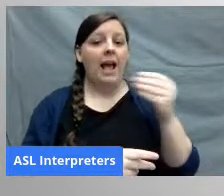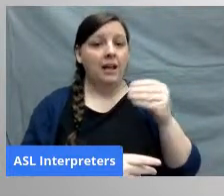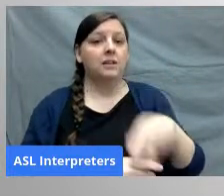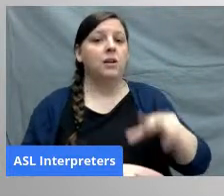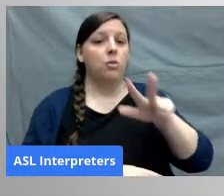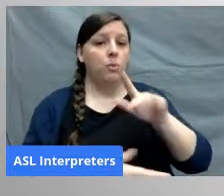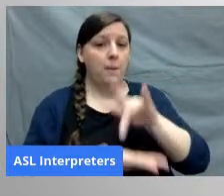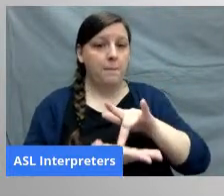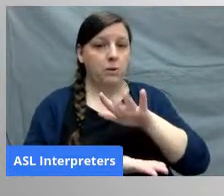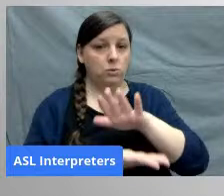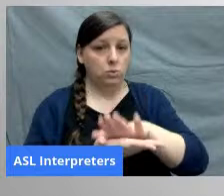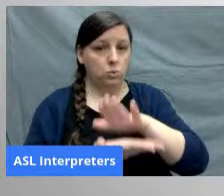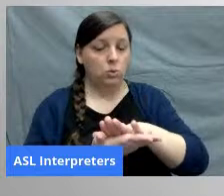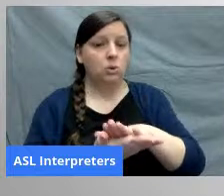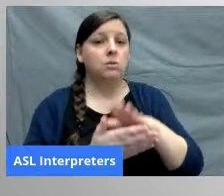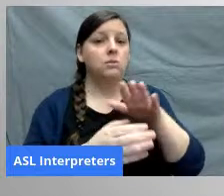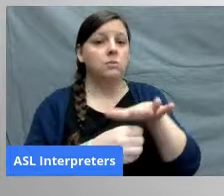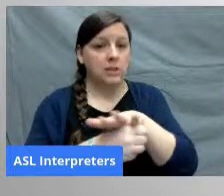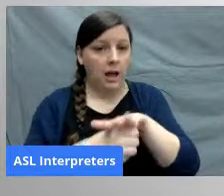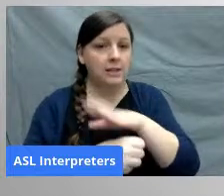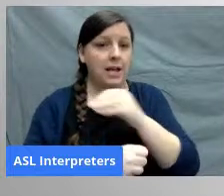schools.